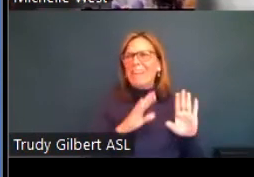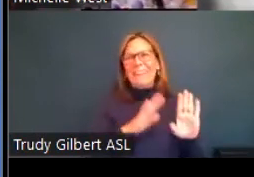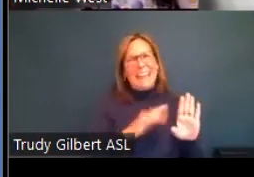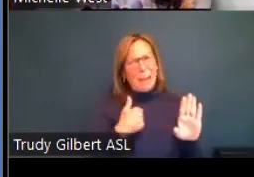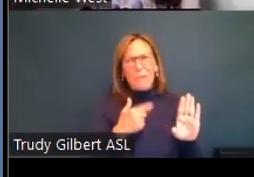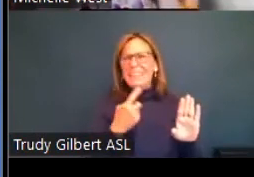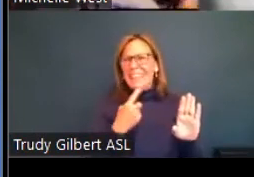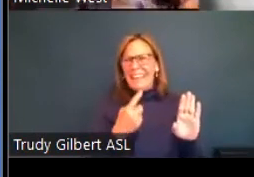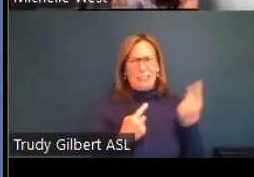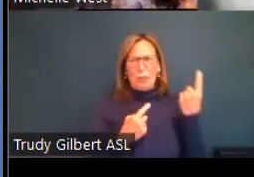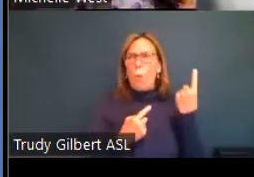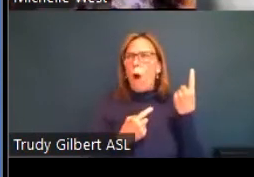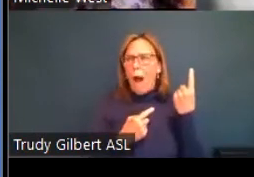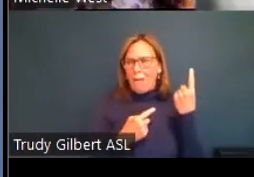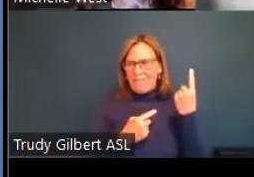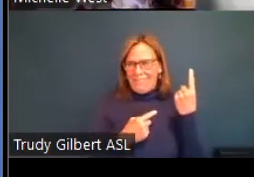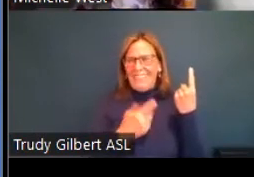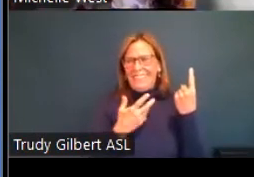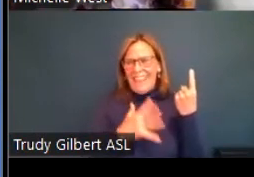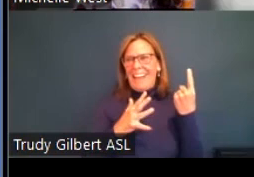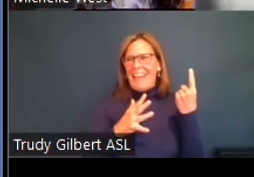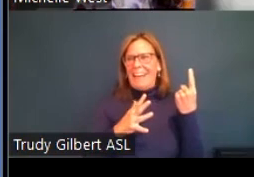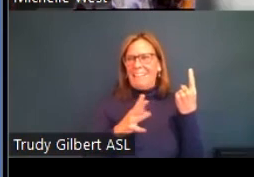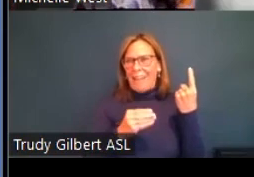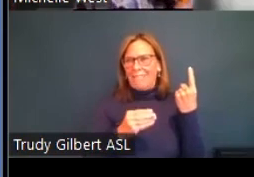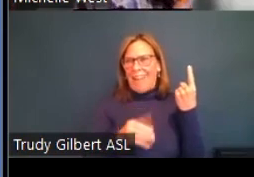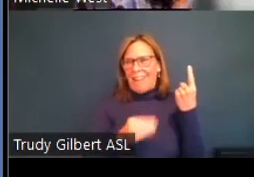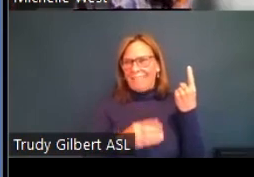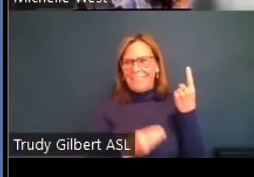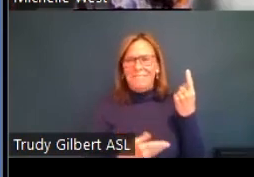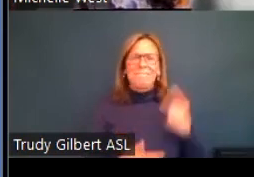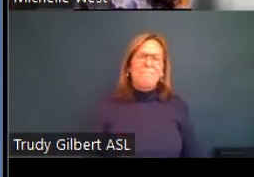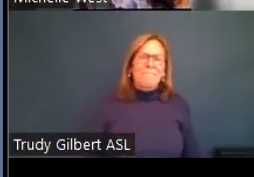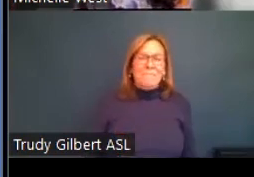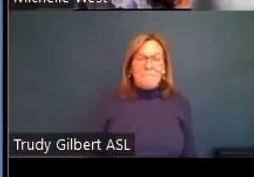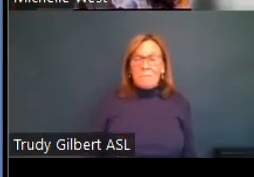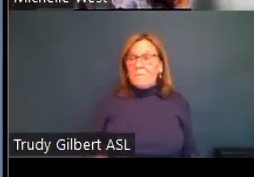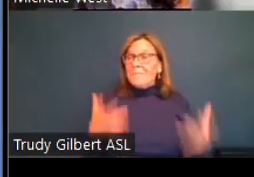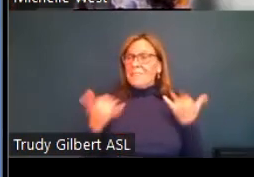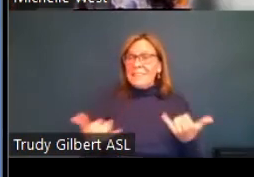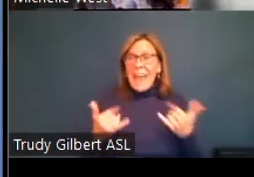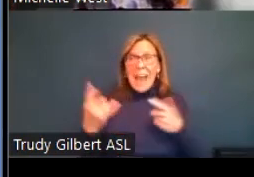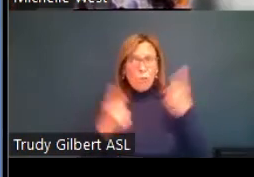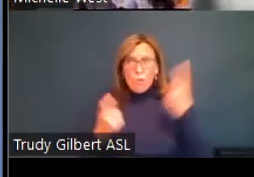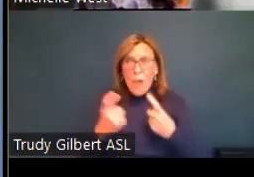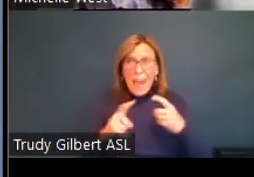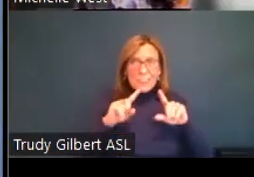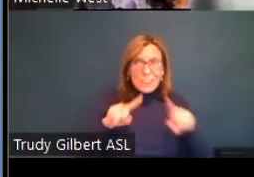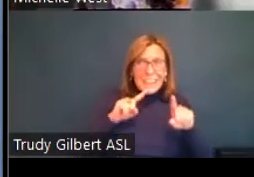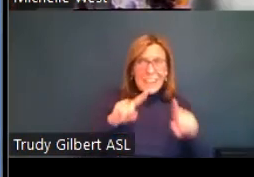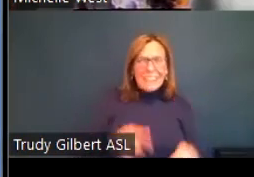I think, you know, it's better to start with one and build. All right, question and answer